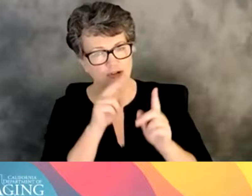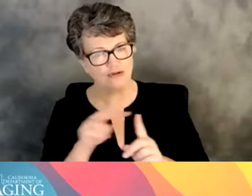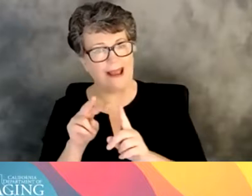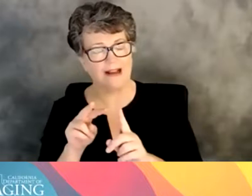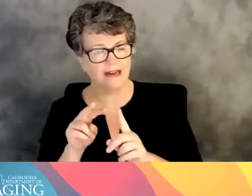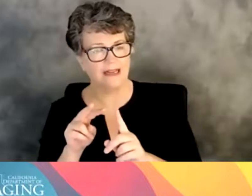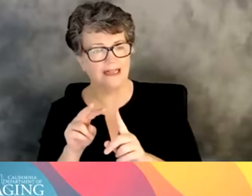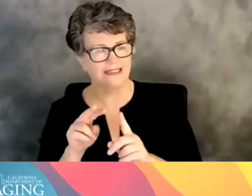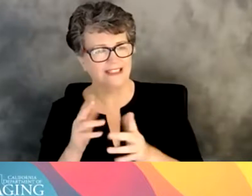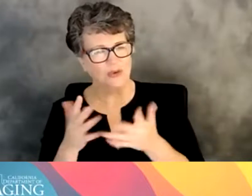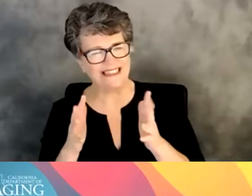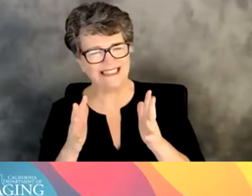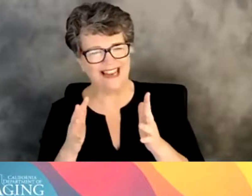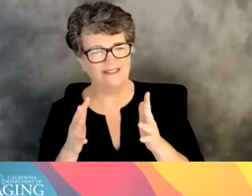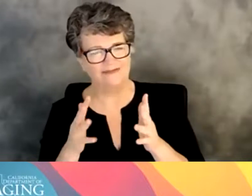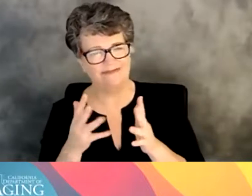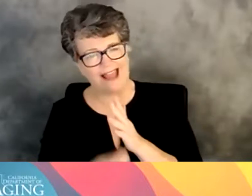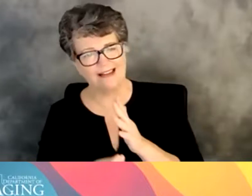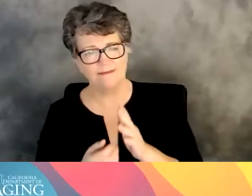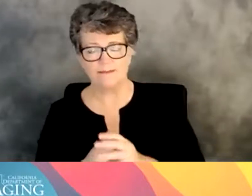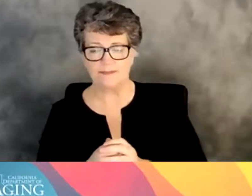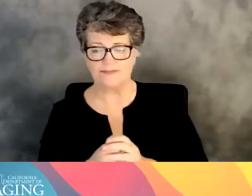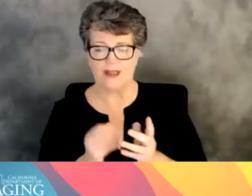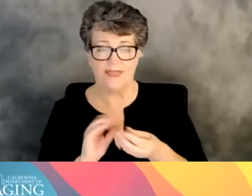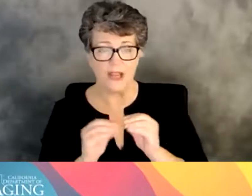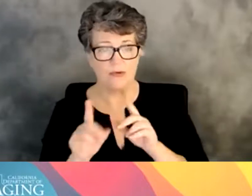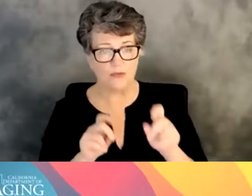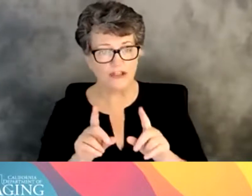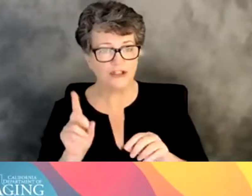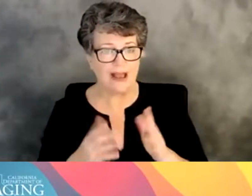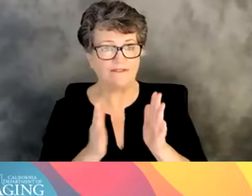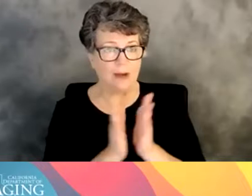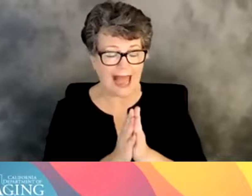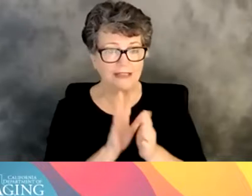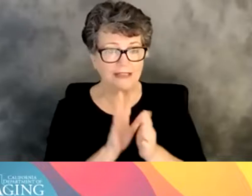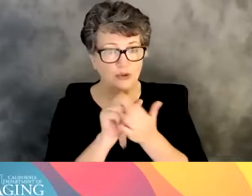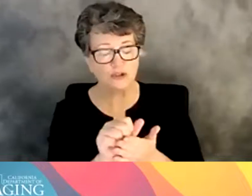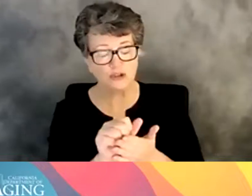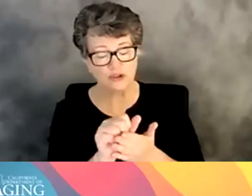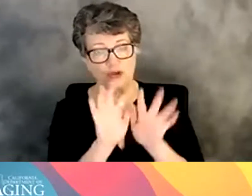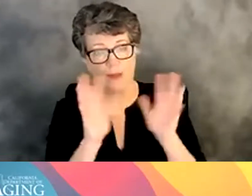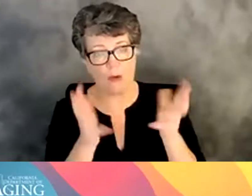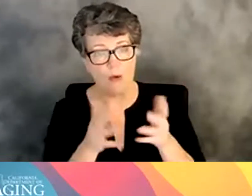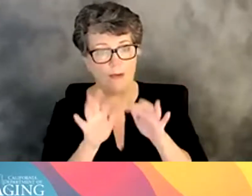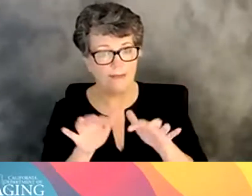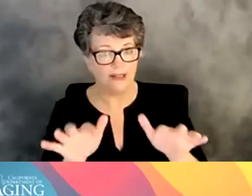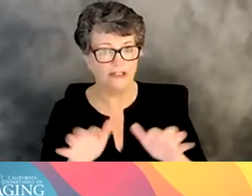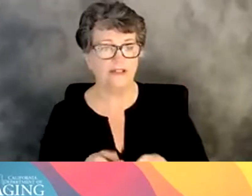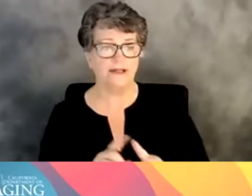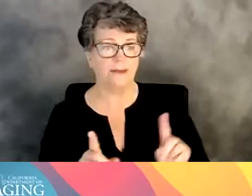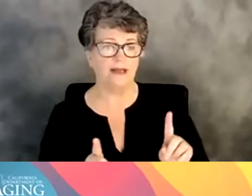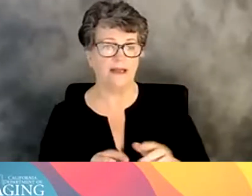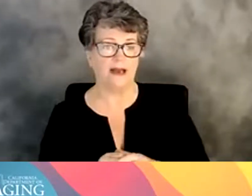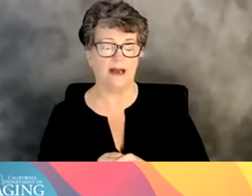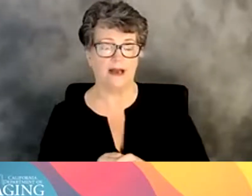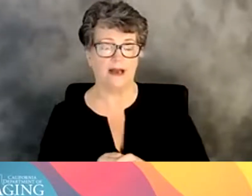around other demographics. Part of it is the number of questions you have to ask to capture the whole population, but just